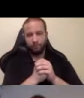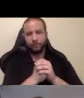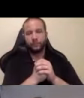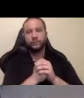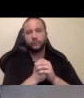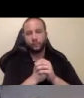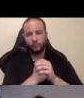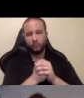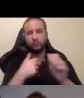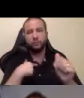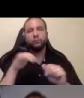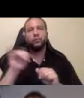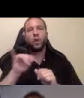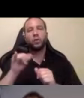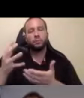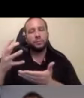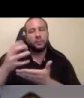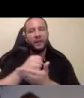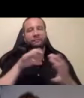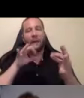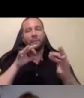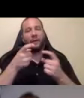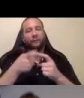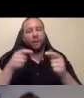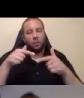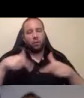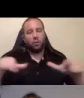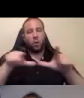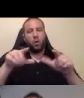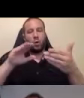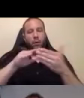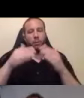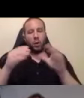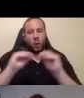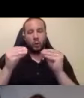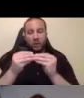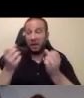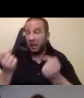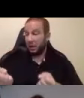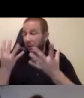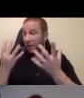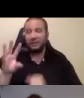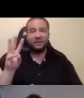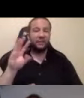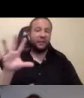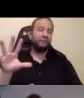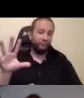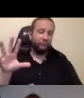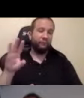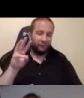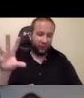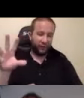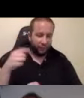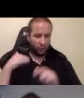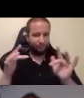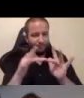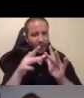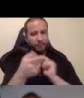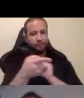local community-based organizations. We've reached out to 65 so far. We'll be engaging actively with local, state, and